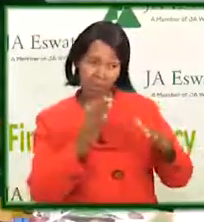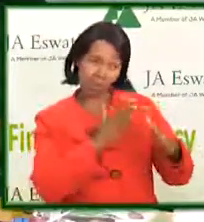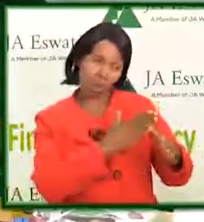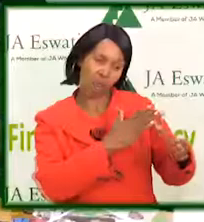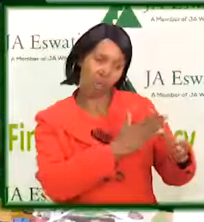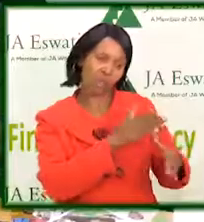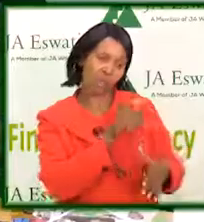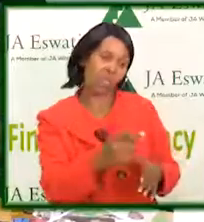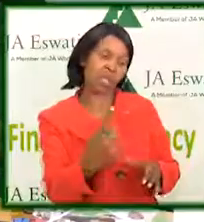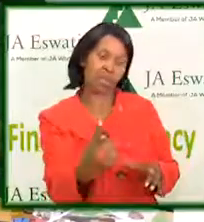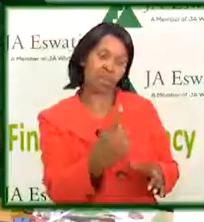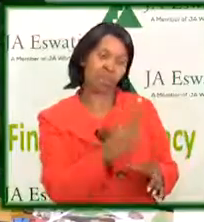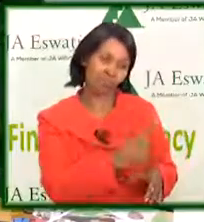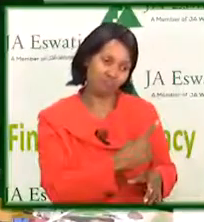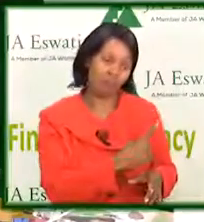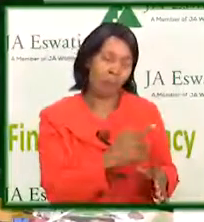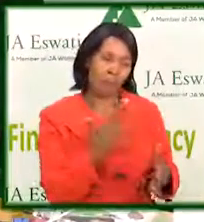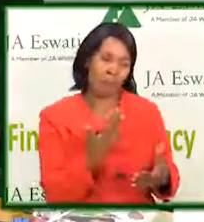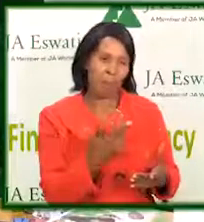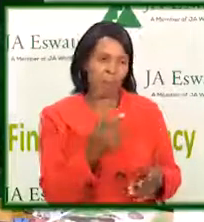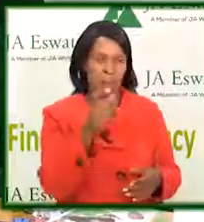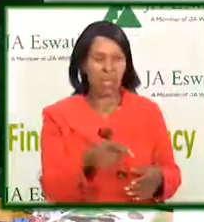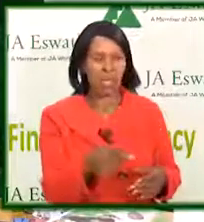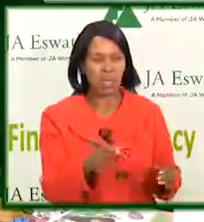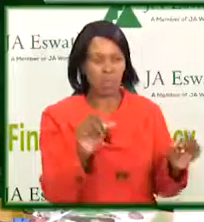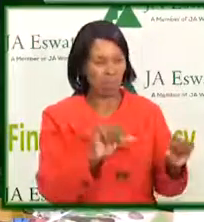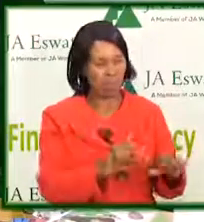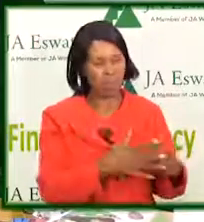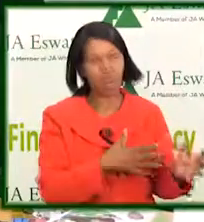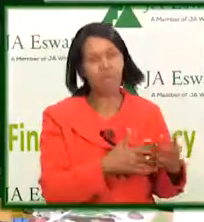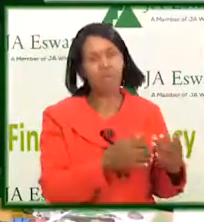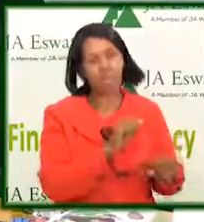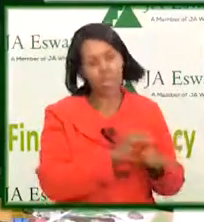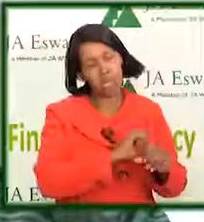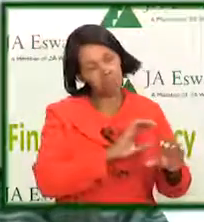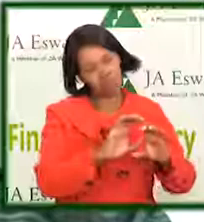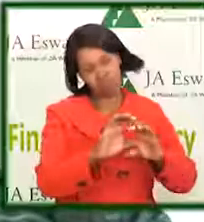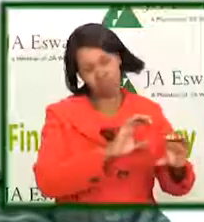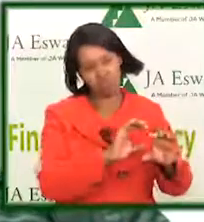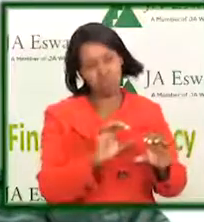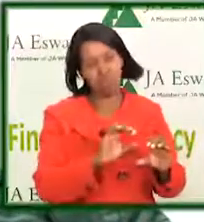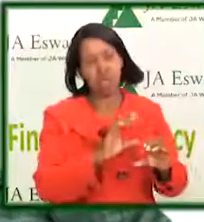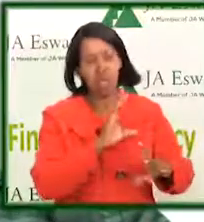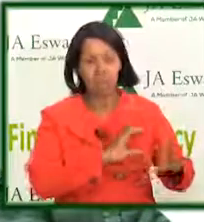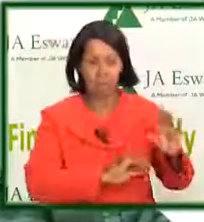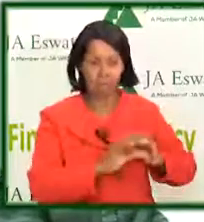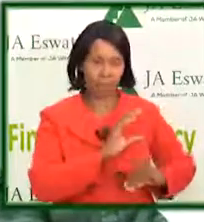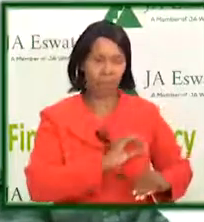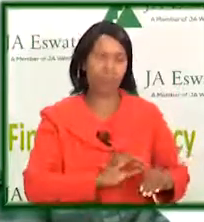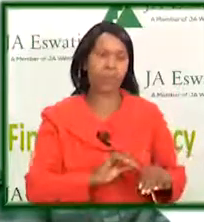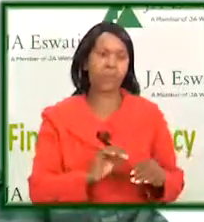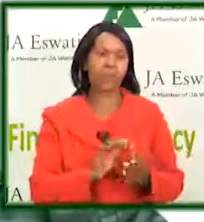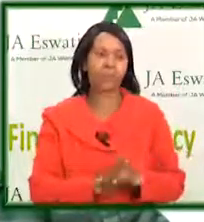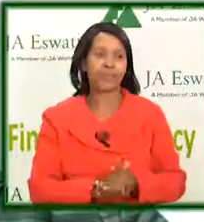towards those objections that the customer might have. And then step 6